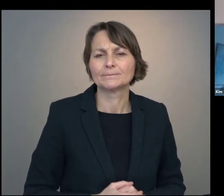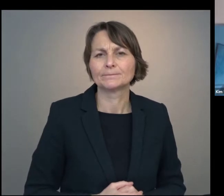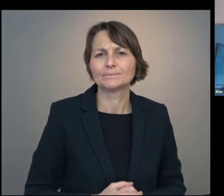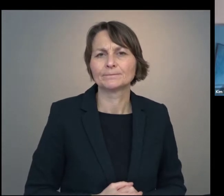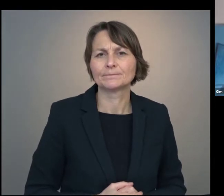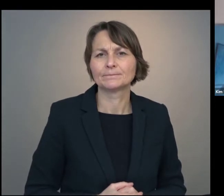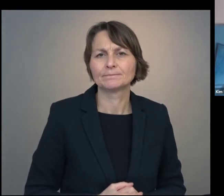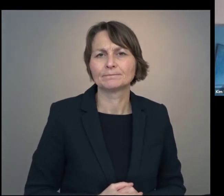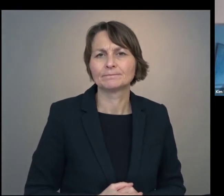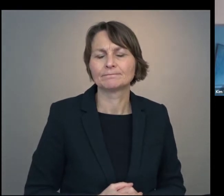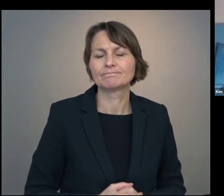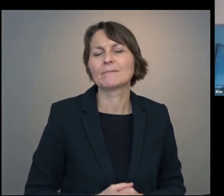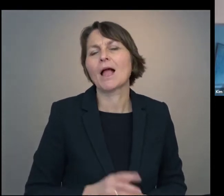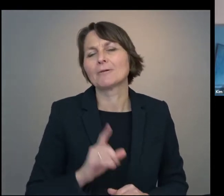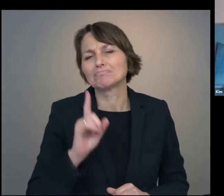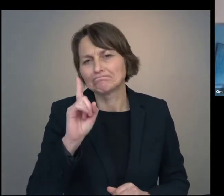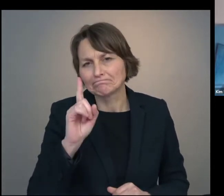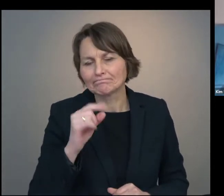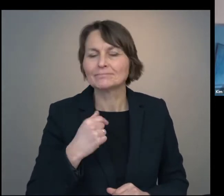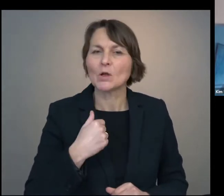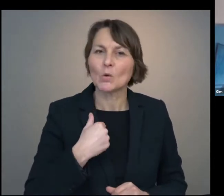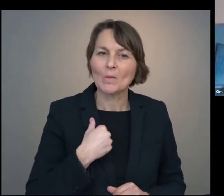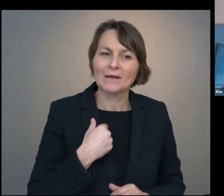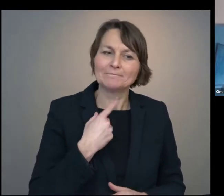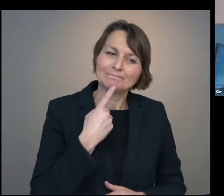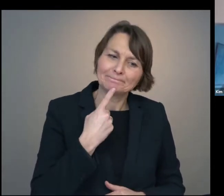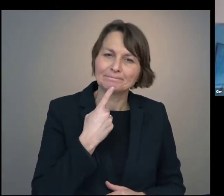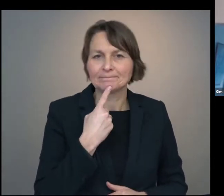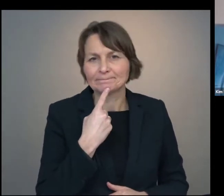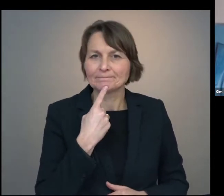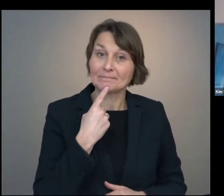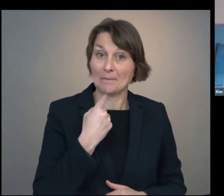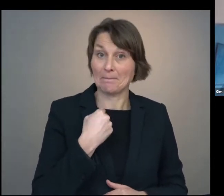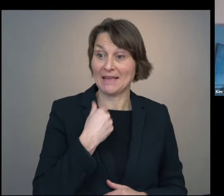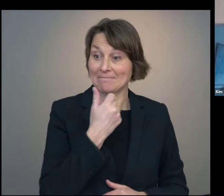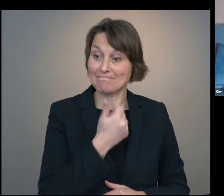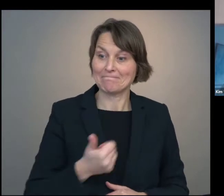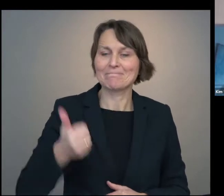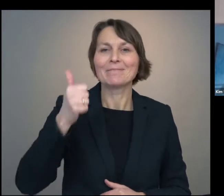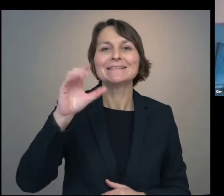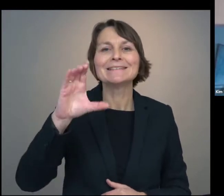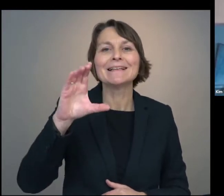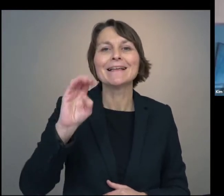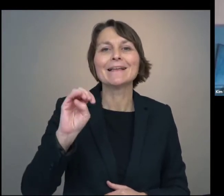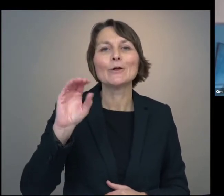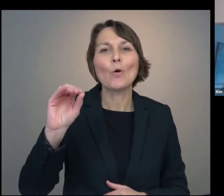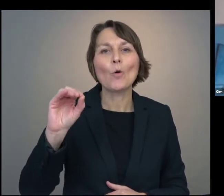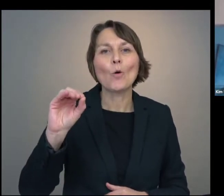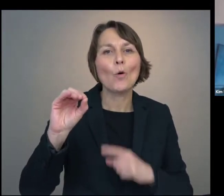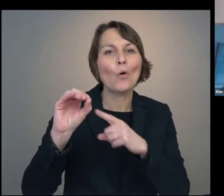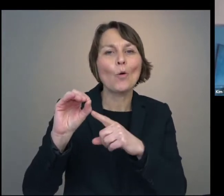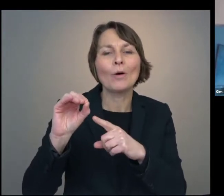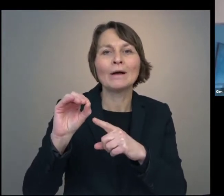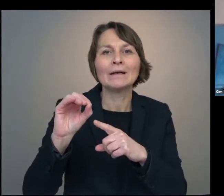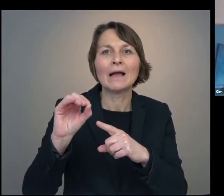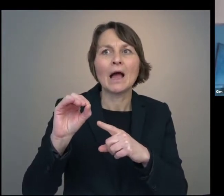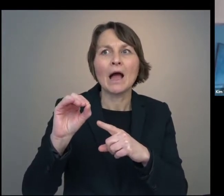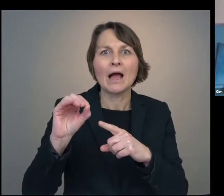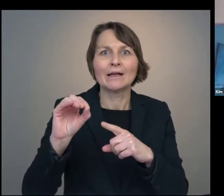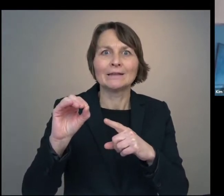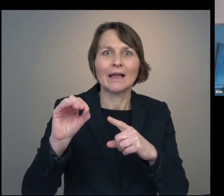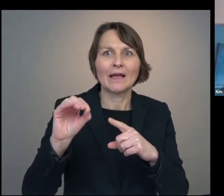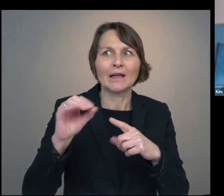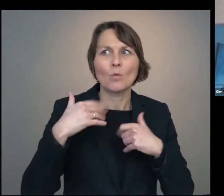through. I mean, one of the limitations I have as CEO is that I cannot initiate